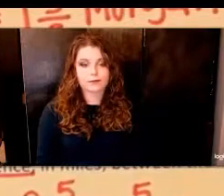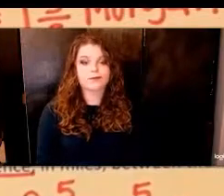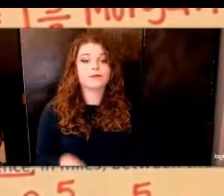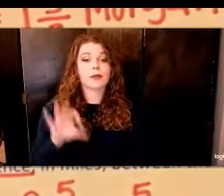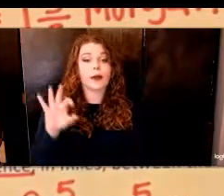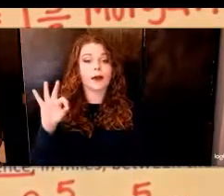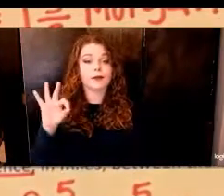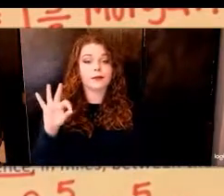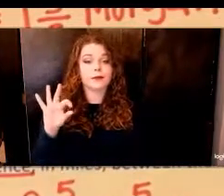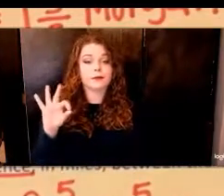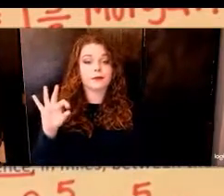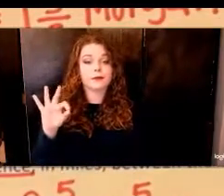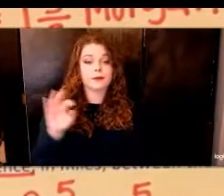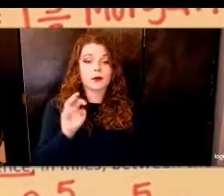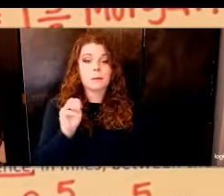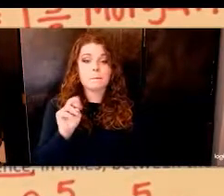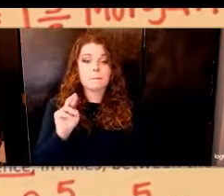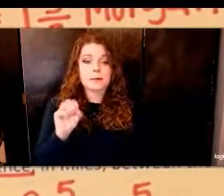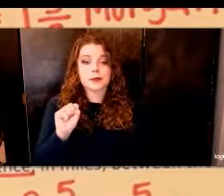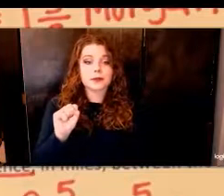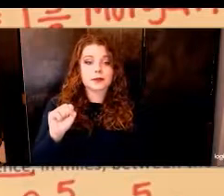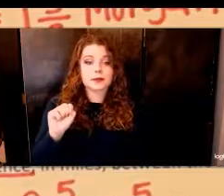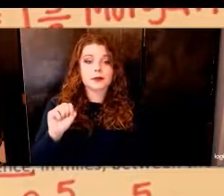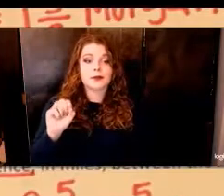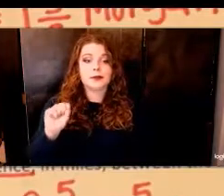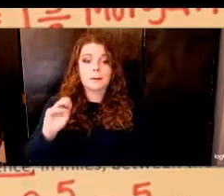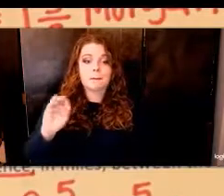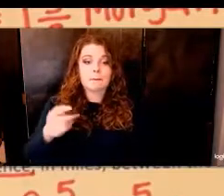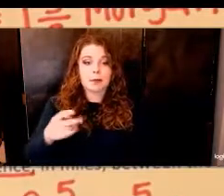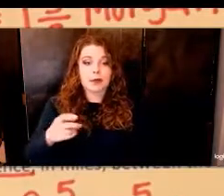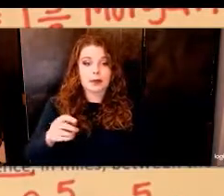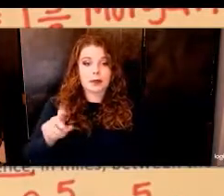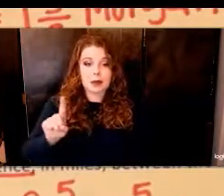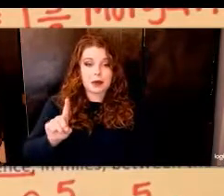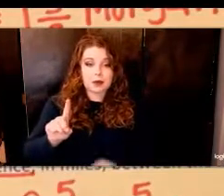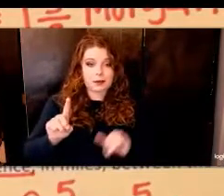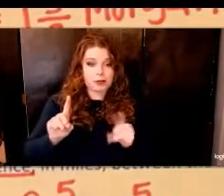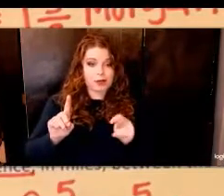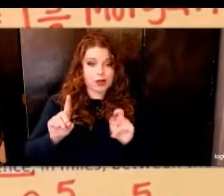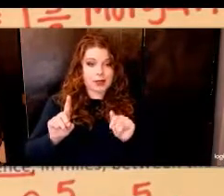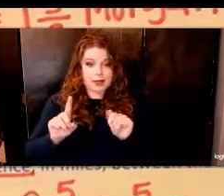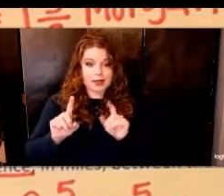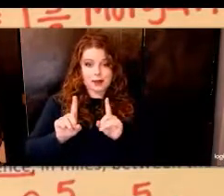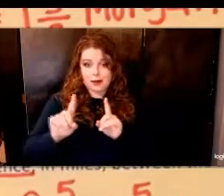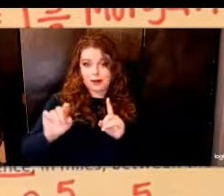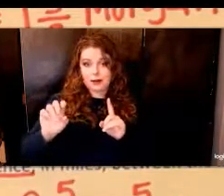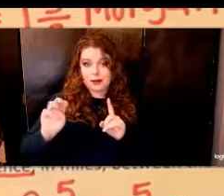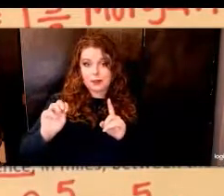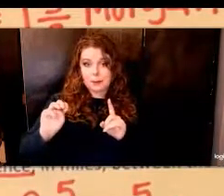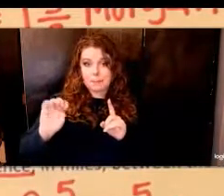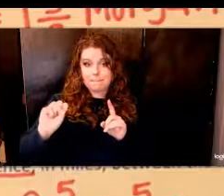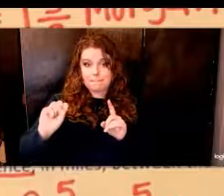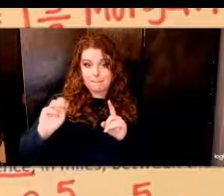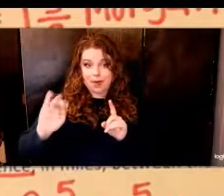F, it says, Miss Smith ran twice as far as Jenny. How far did Miss Smith run? Write